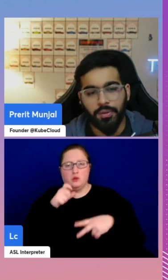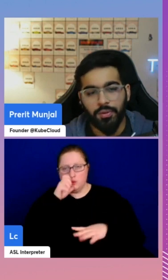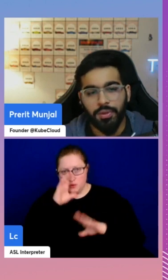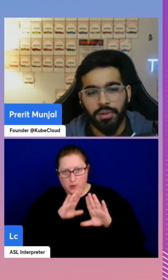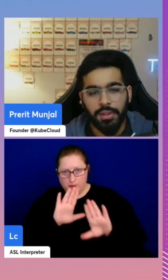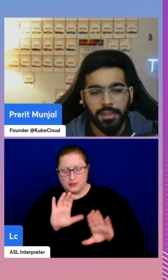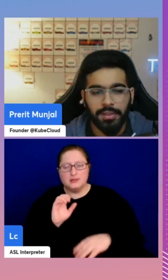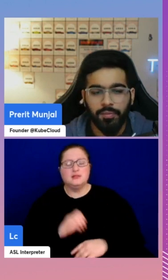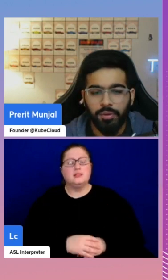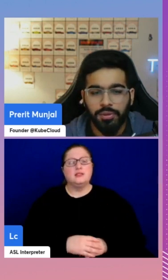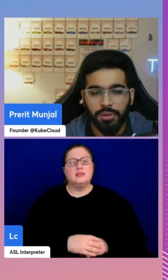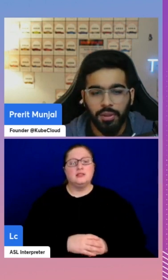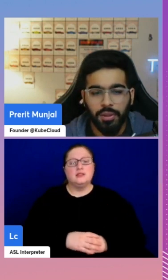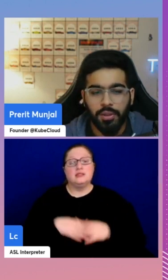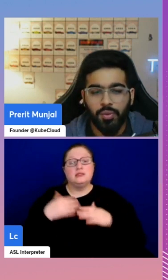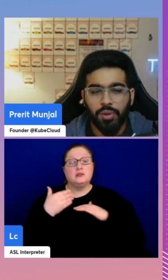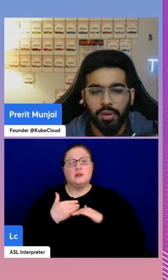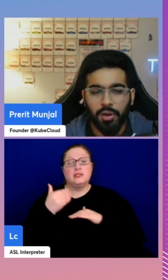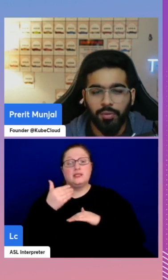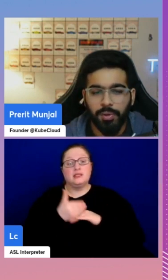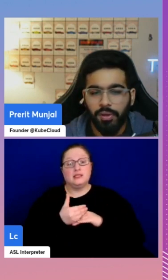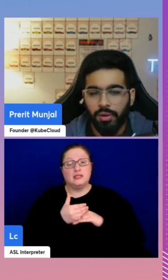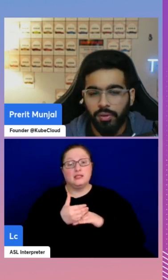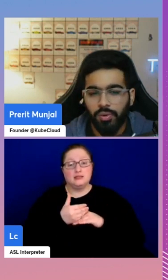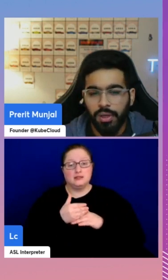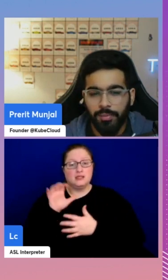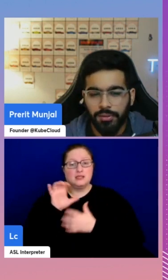Okay, so the next thing was Google,